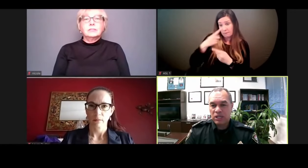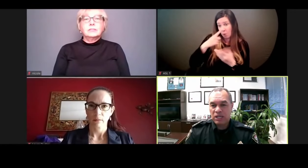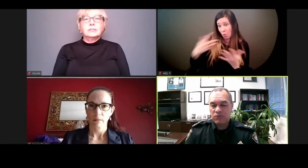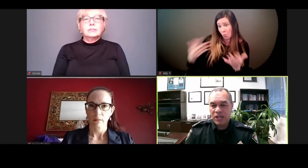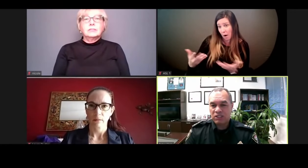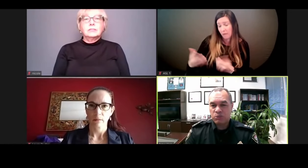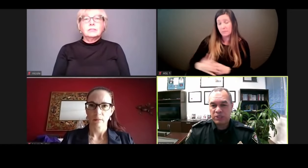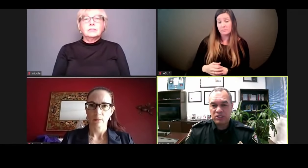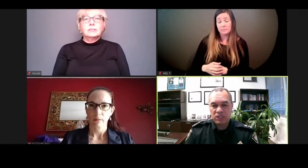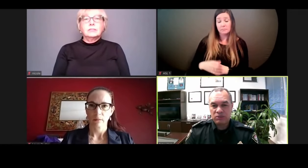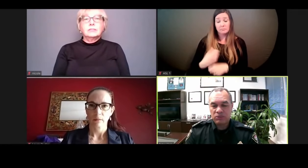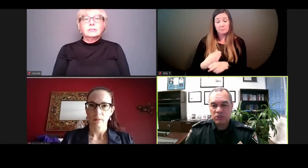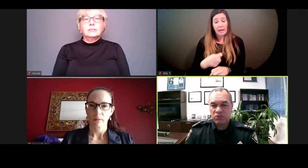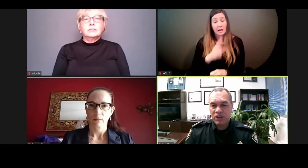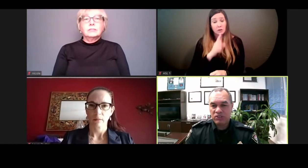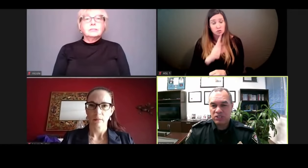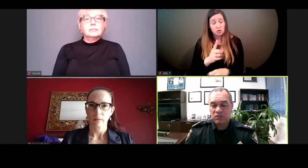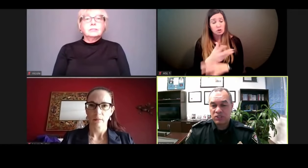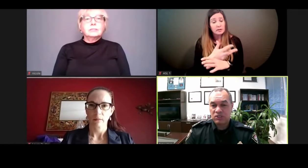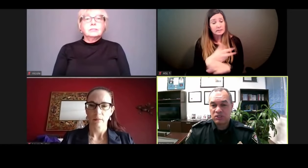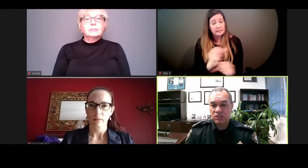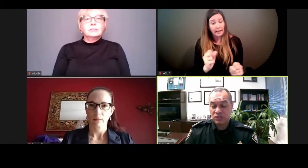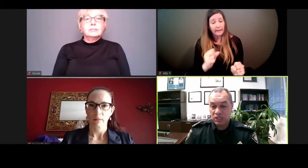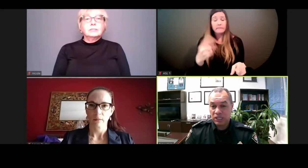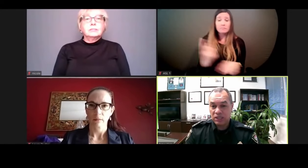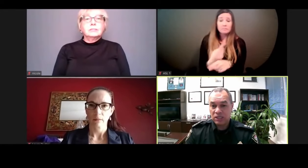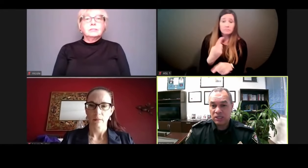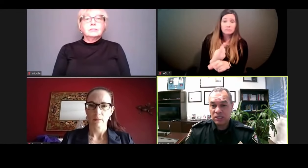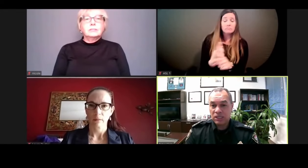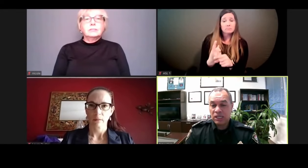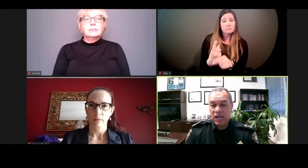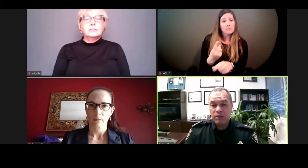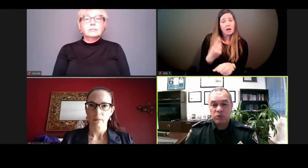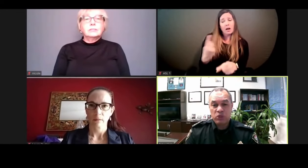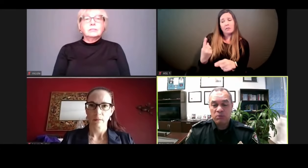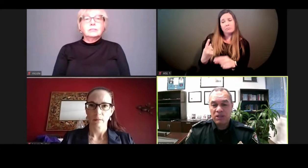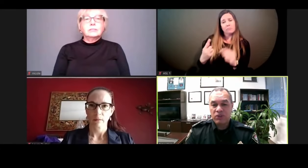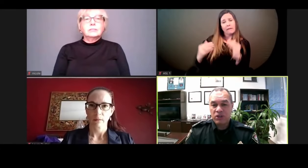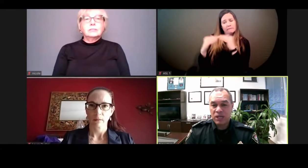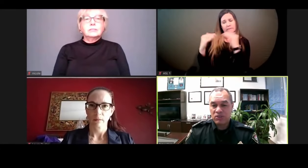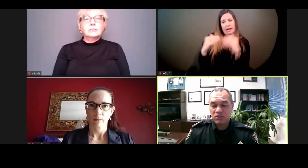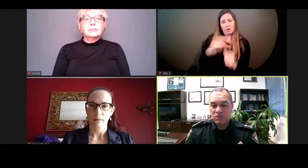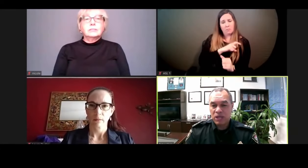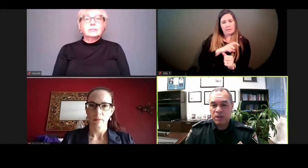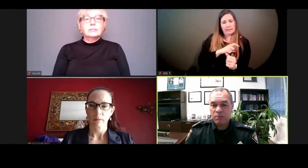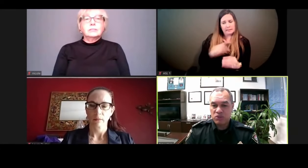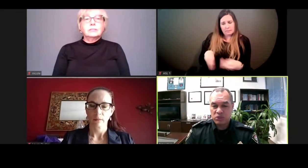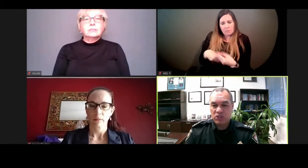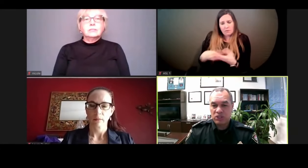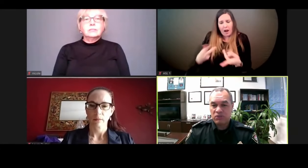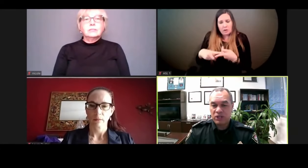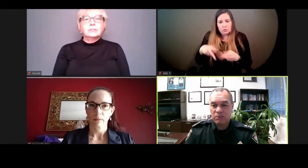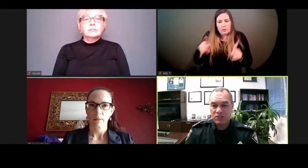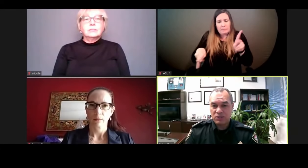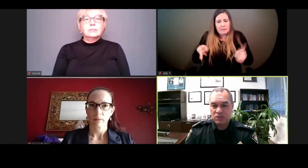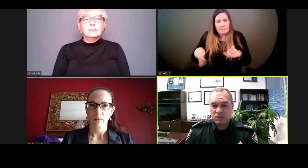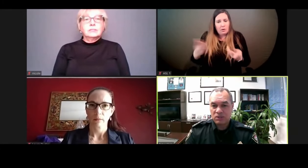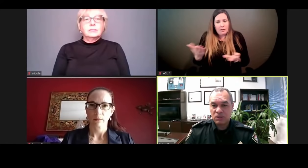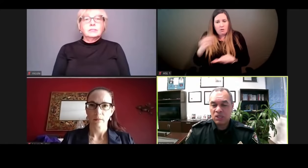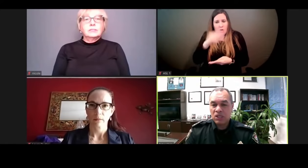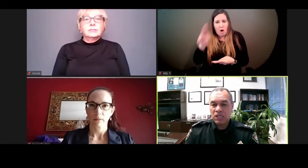adequate, and effective policing to the residents of this city. I'm doing my very best. My members are doing their very